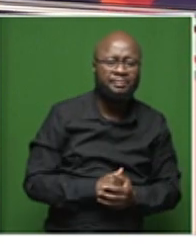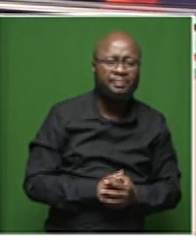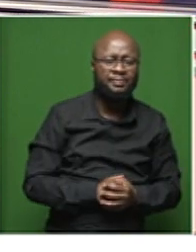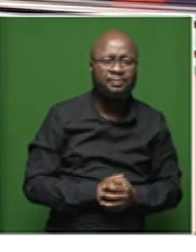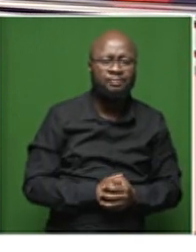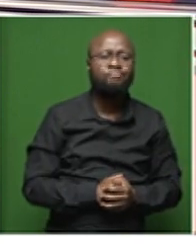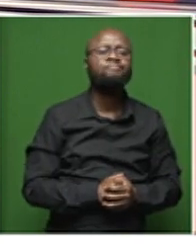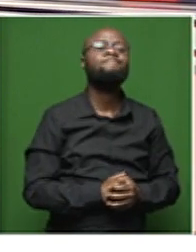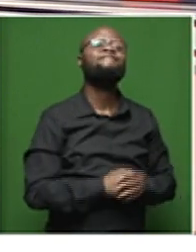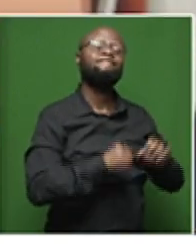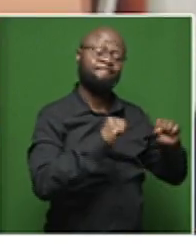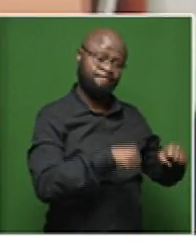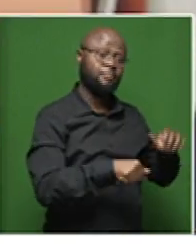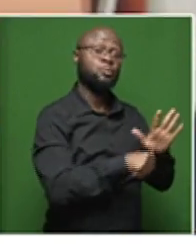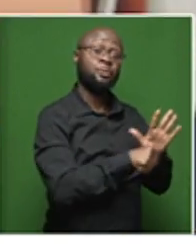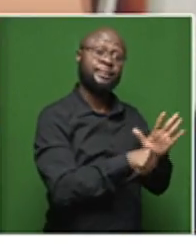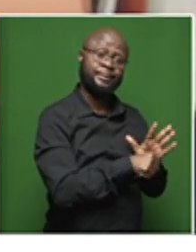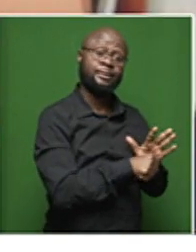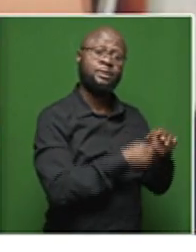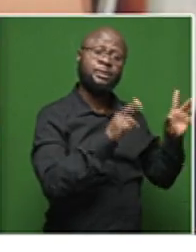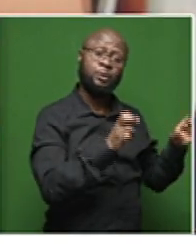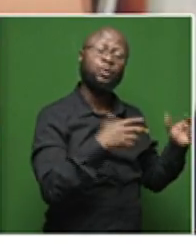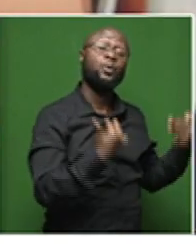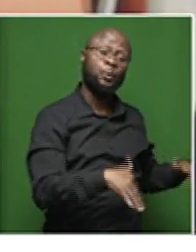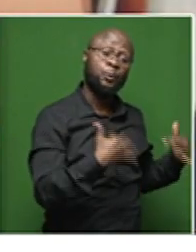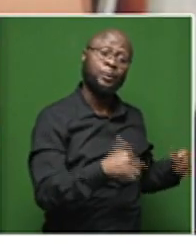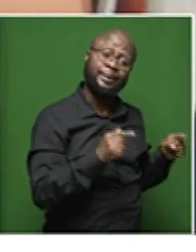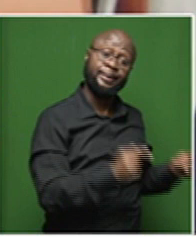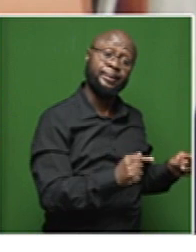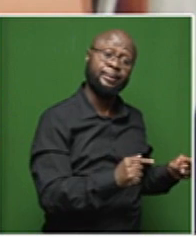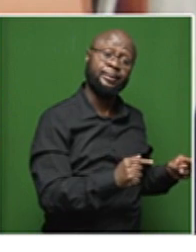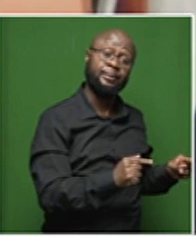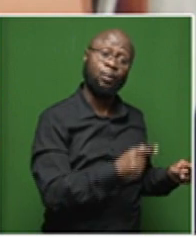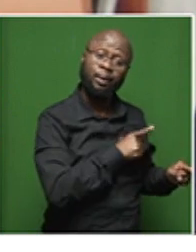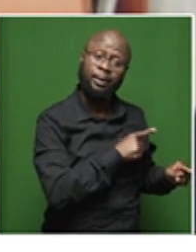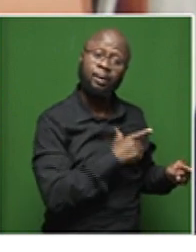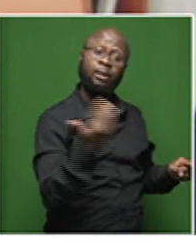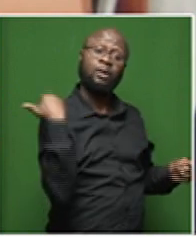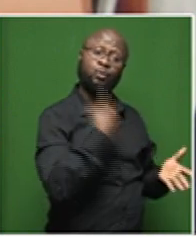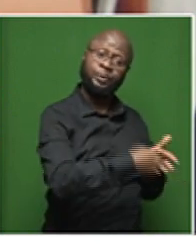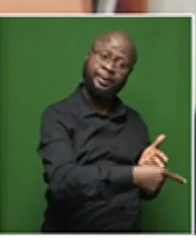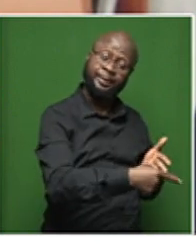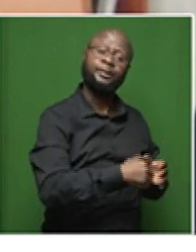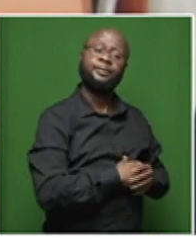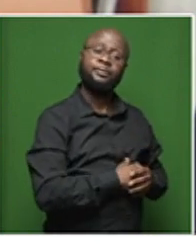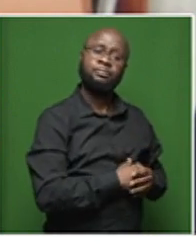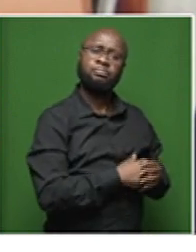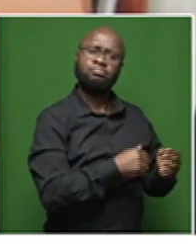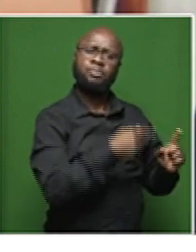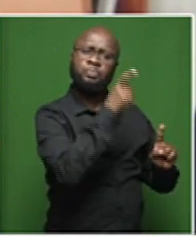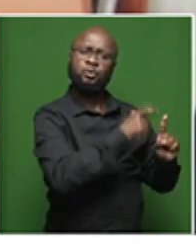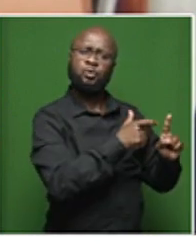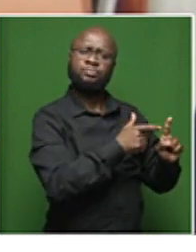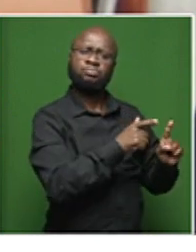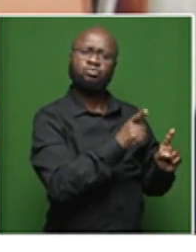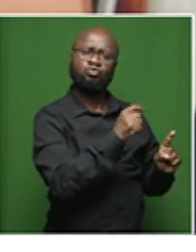the most crucial part of hypertension. So I think just recently this week, I heard that guy, Tony Dalby, who says the most